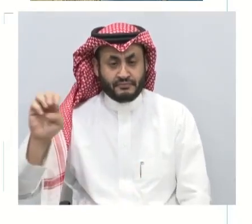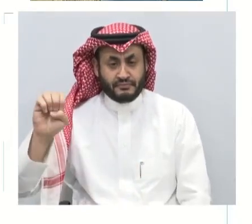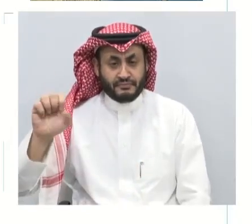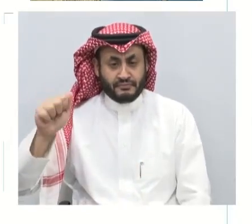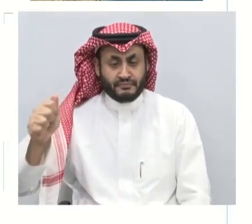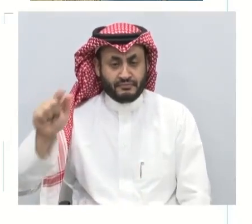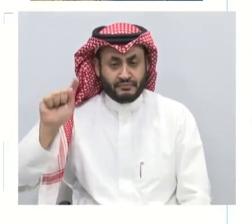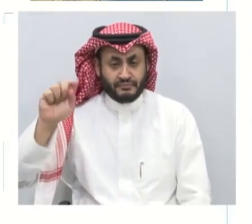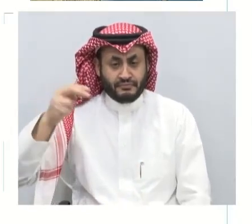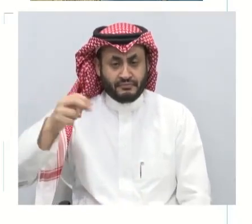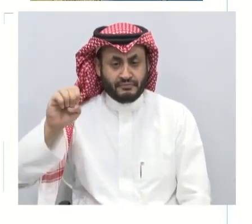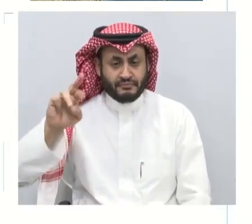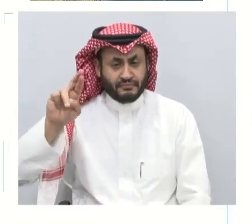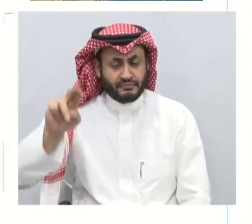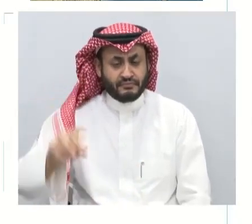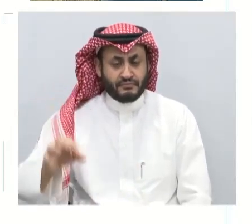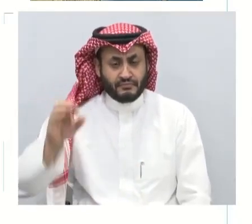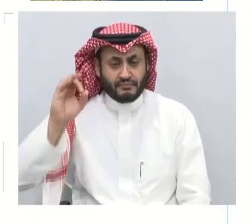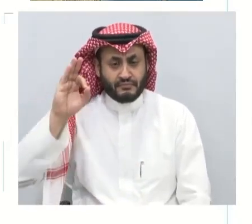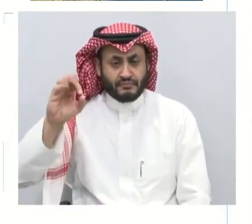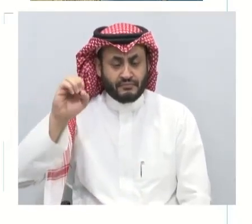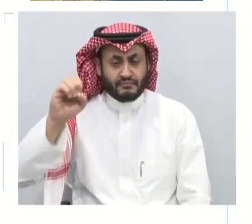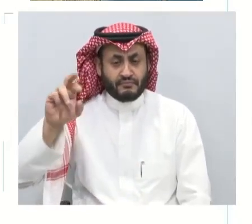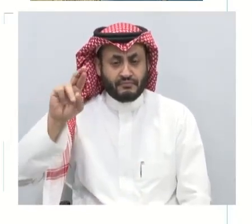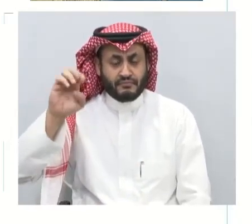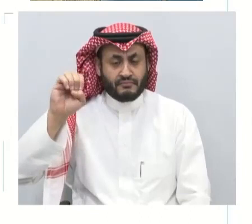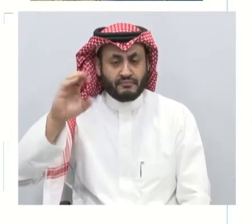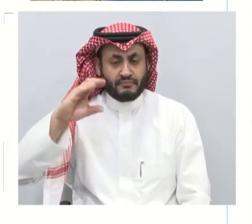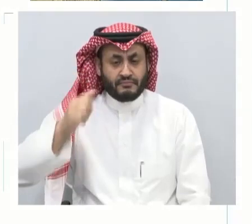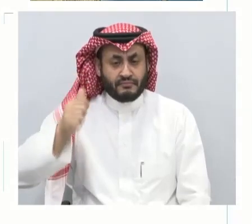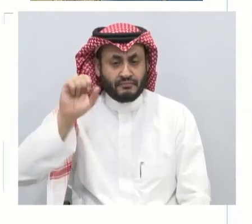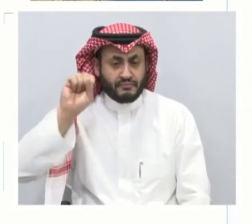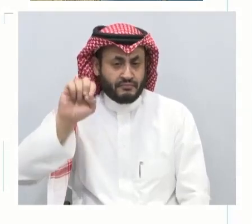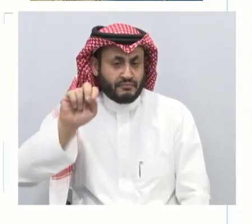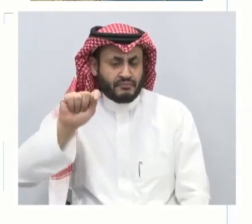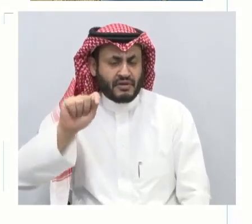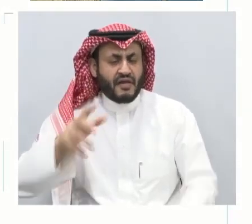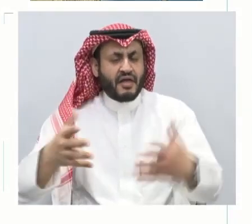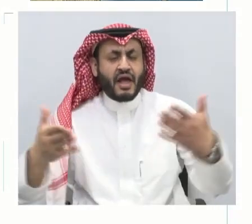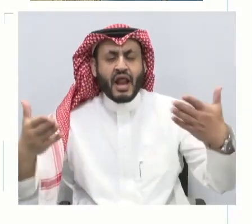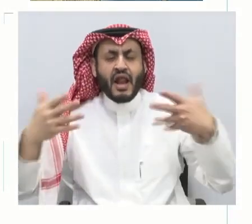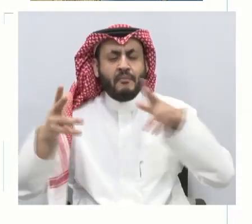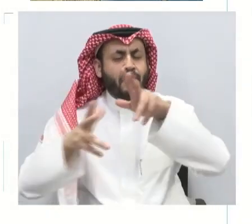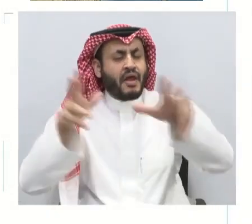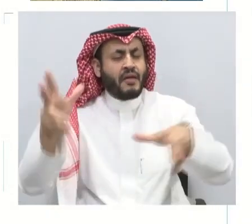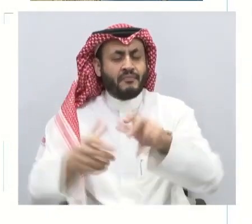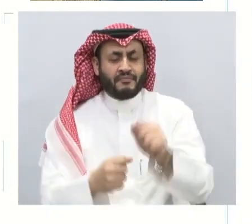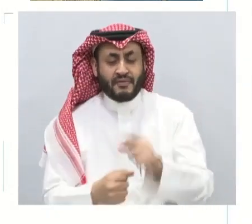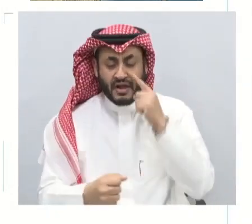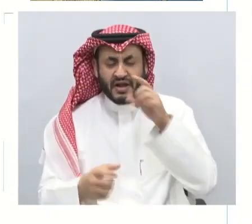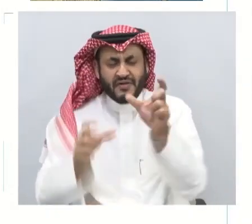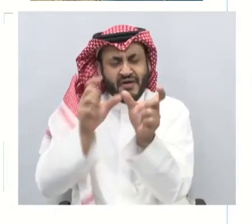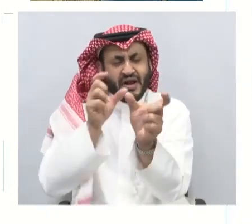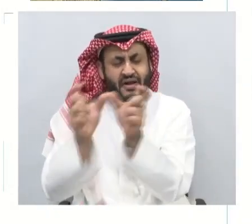Weatherby is telling us about the expected weather for tomorrow. And you will see some symbols like this